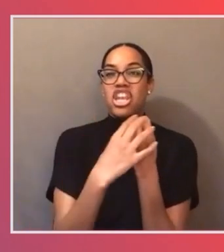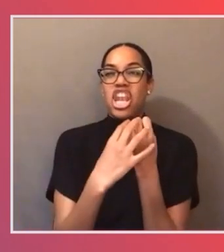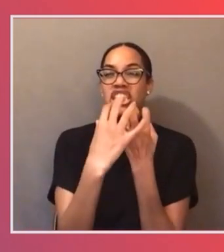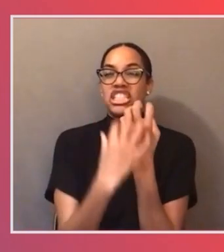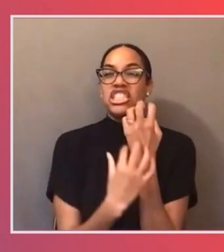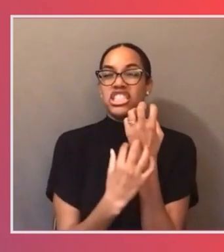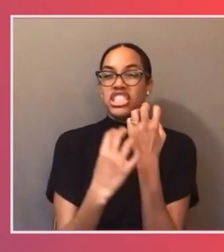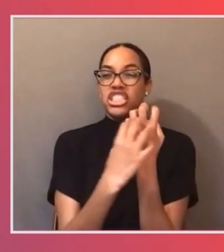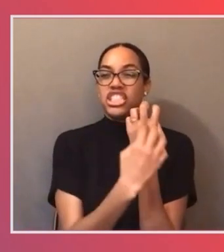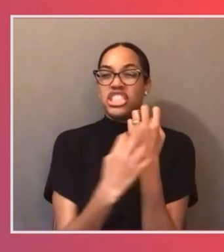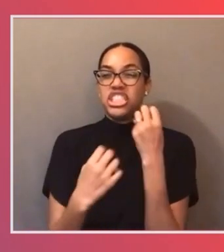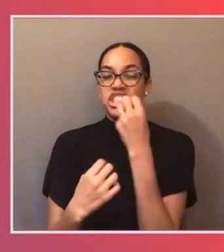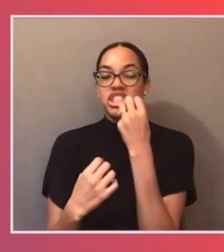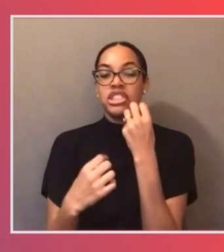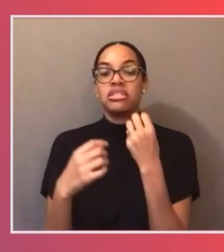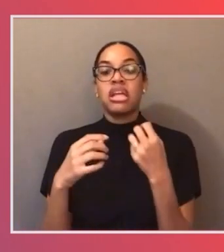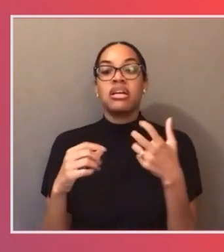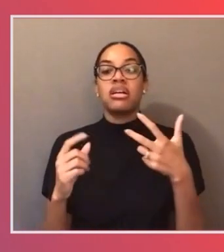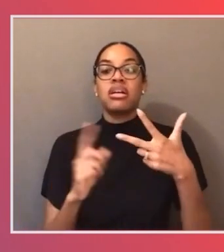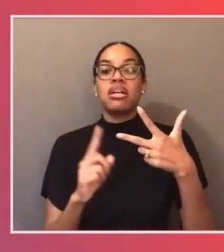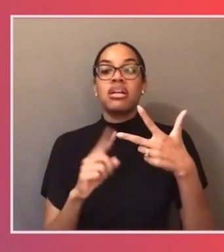one.